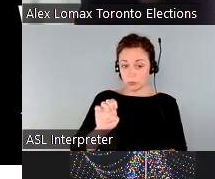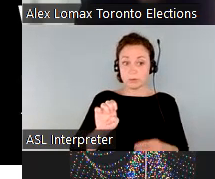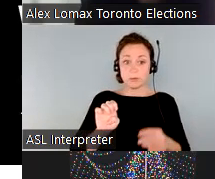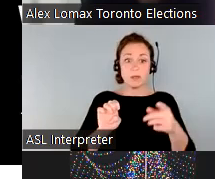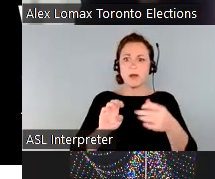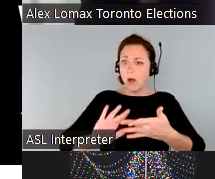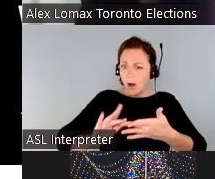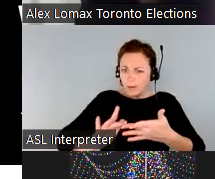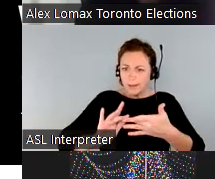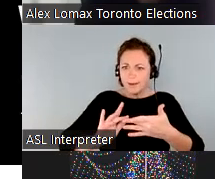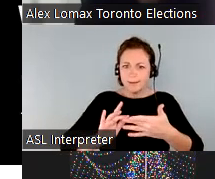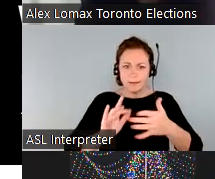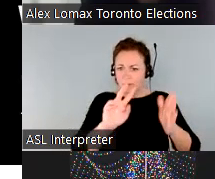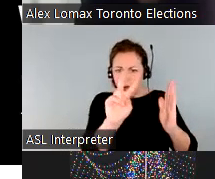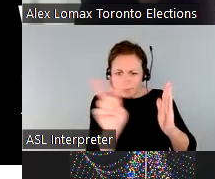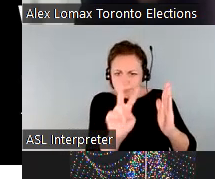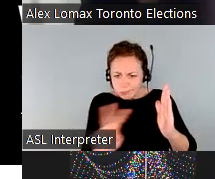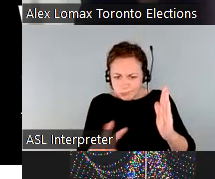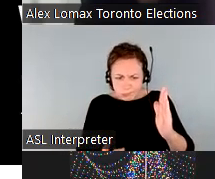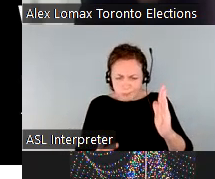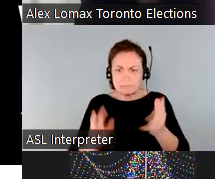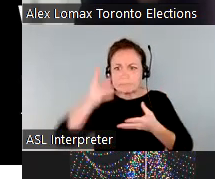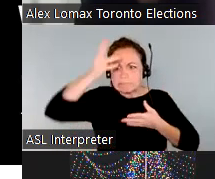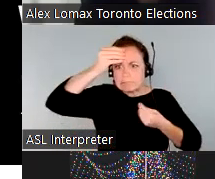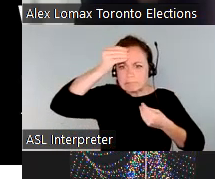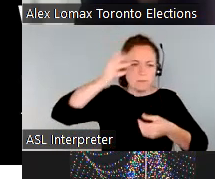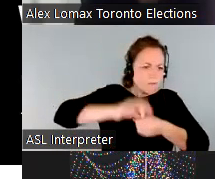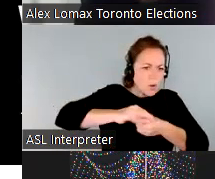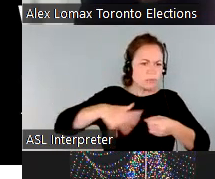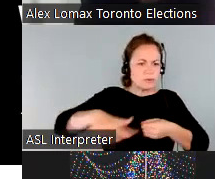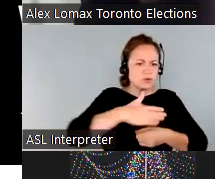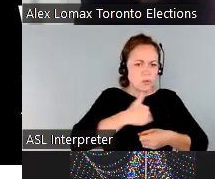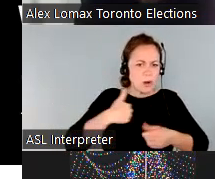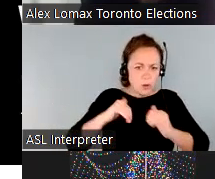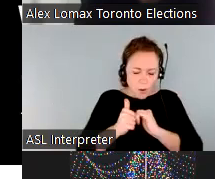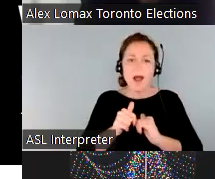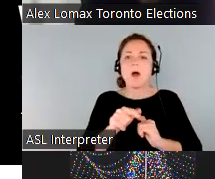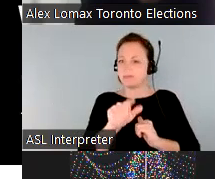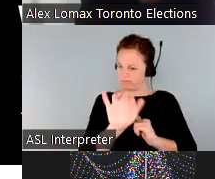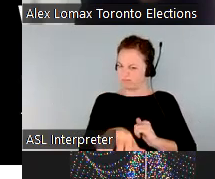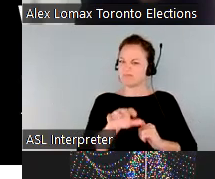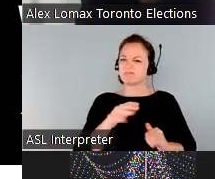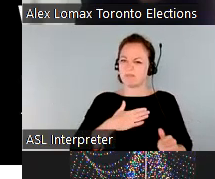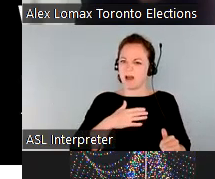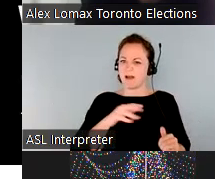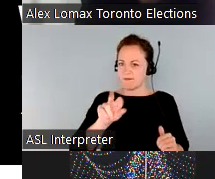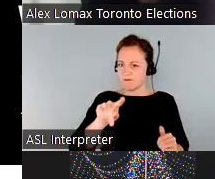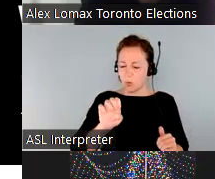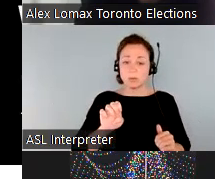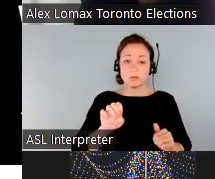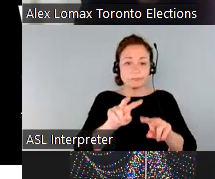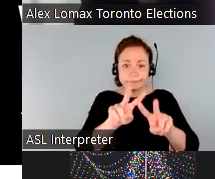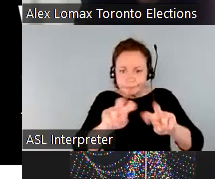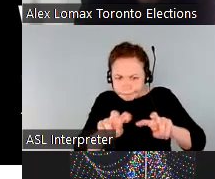to help electors find information they need to know about voting in the City of Toronto. And during an election period, you can use My Vote to view